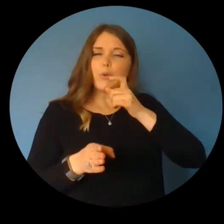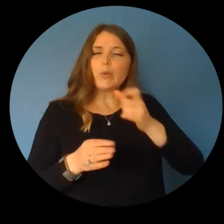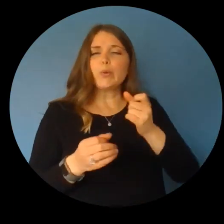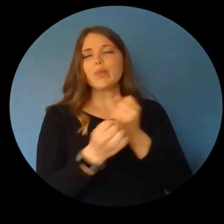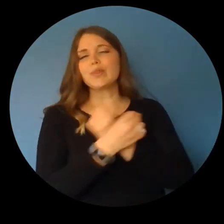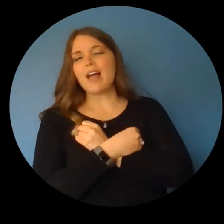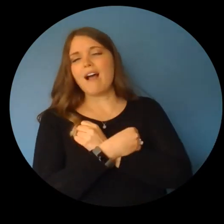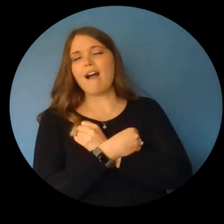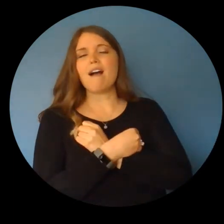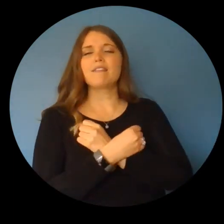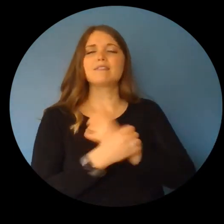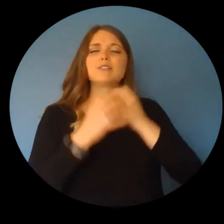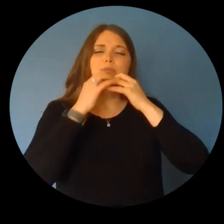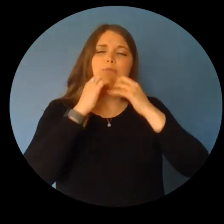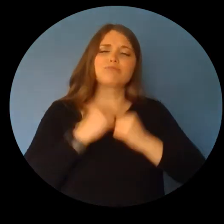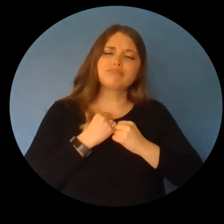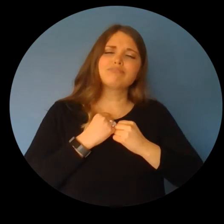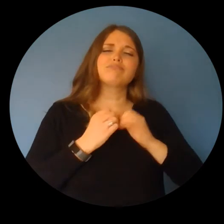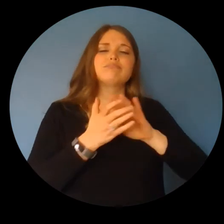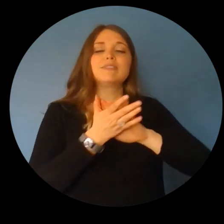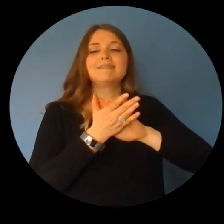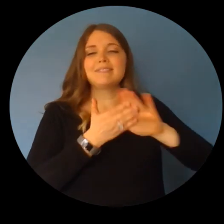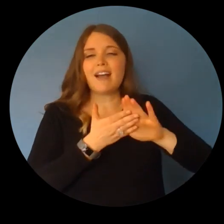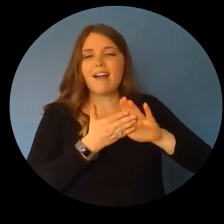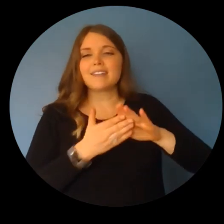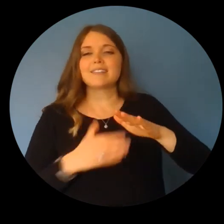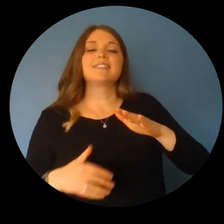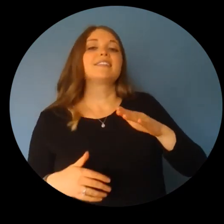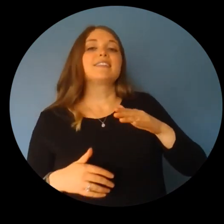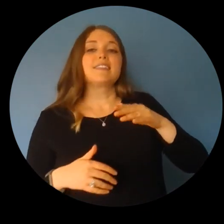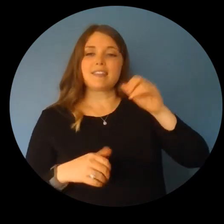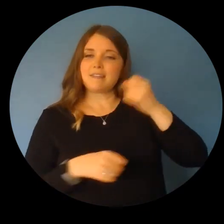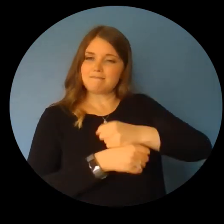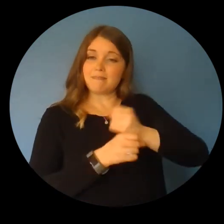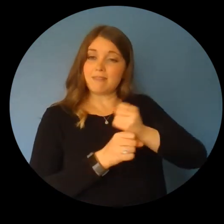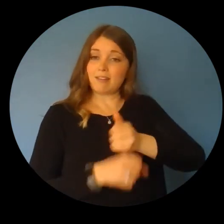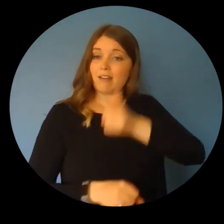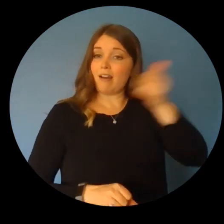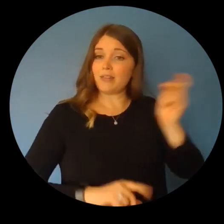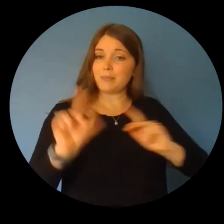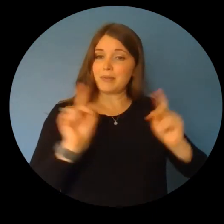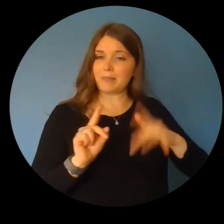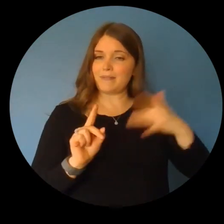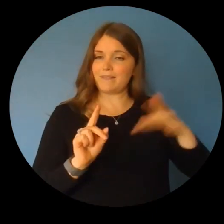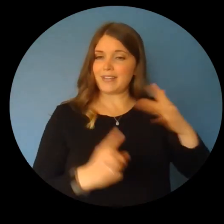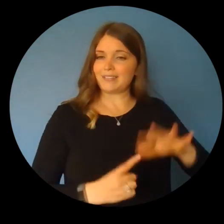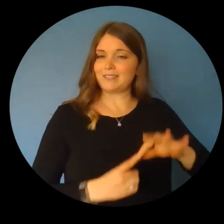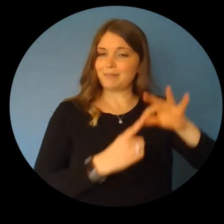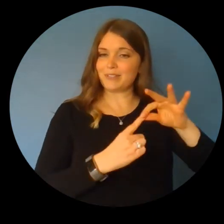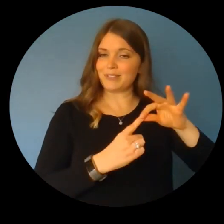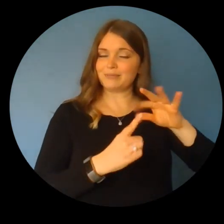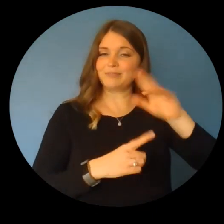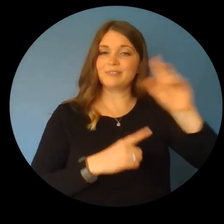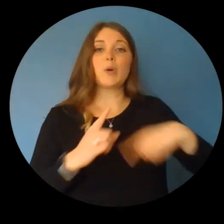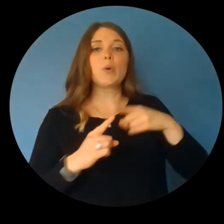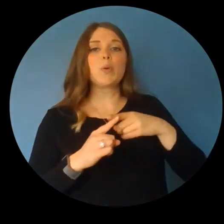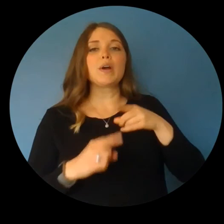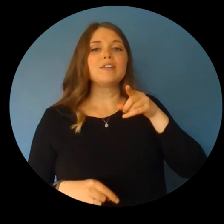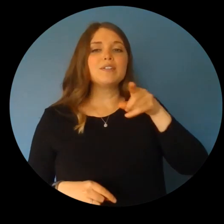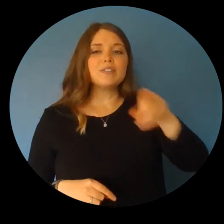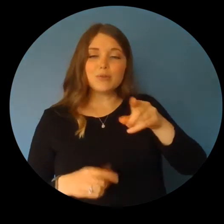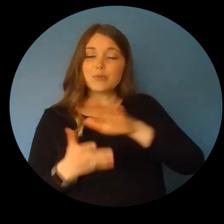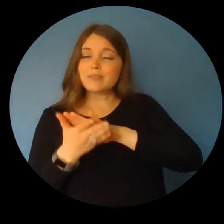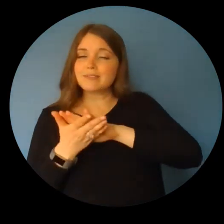says and does nice things to make other people feel special. When you treat others with kindness and